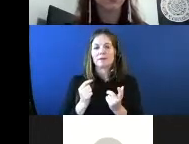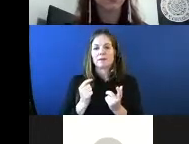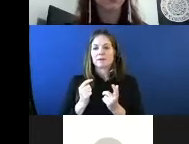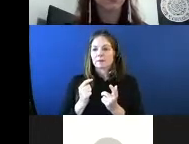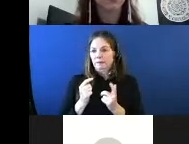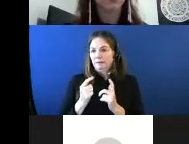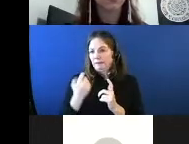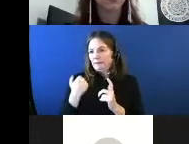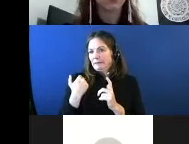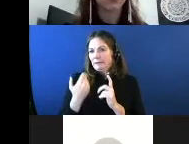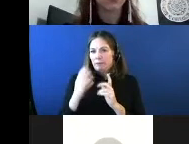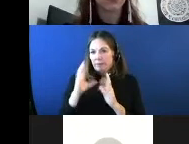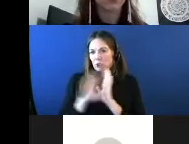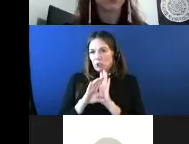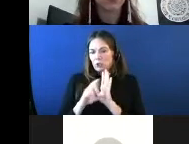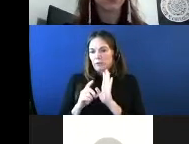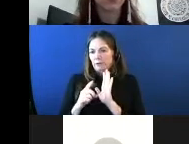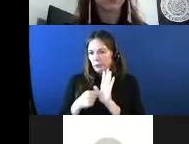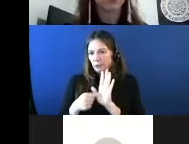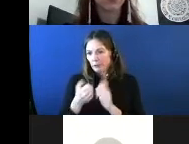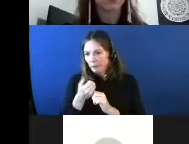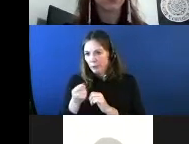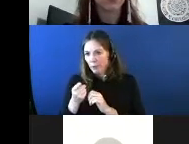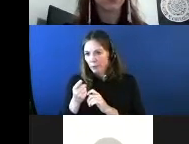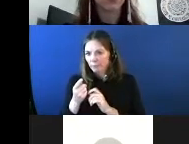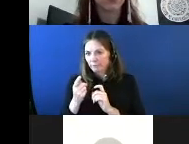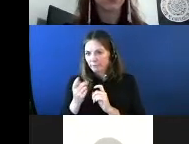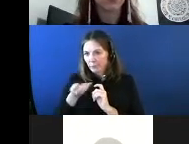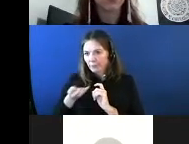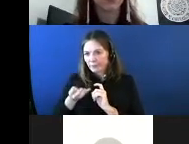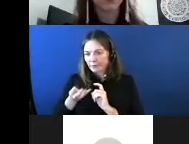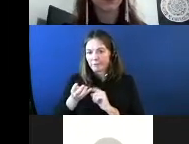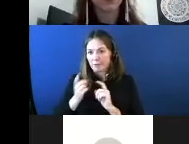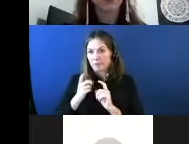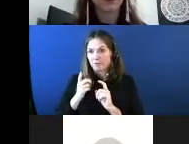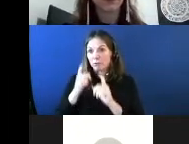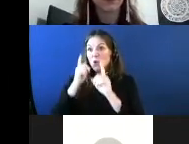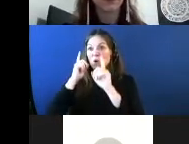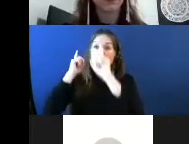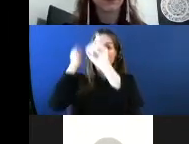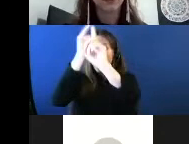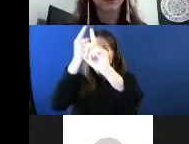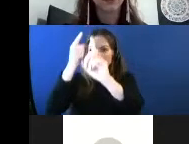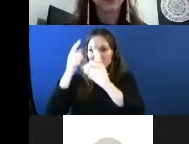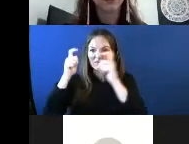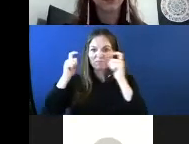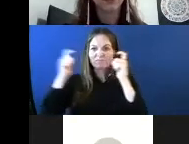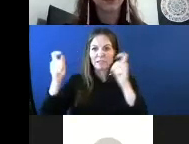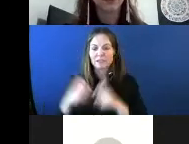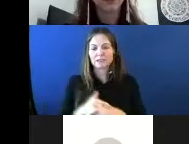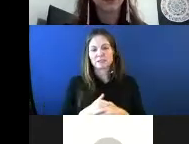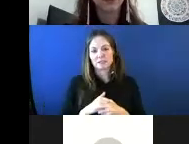small but mighty team with a lot of big goals. But some of the role that we hope to take is that